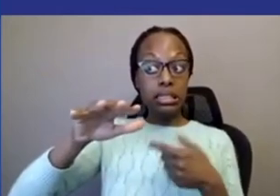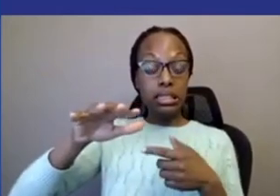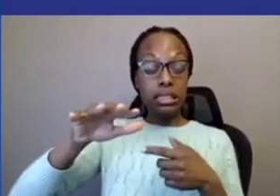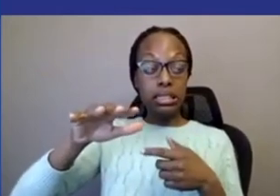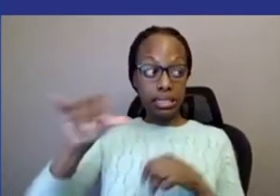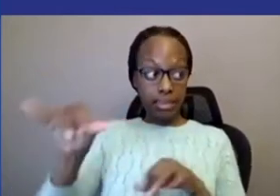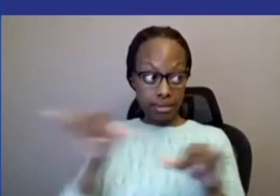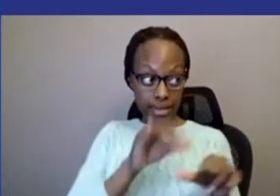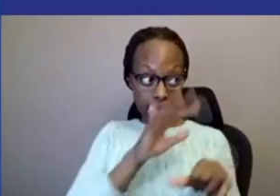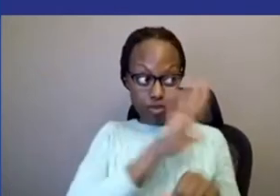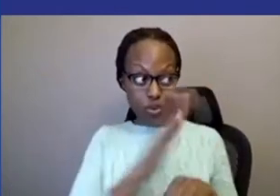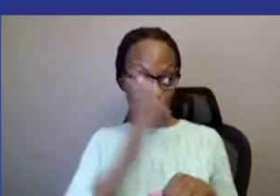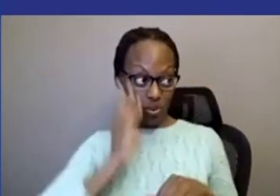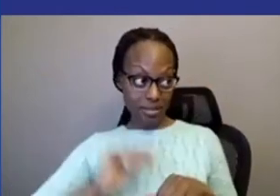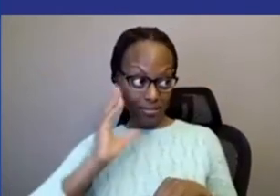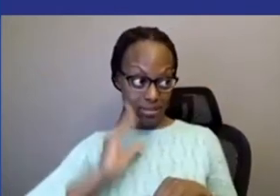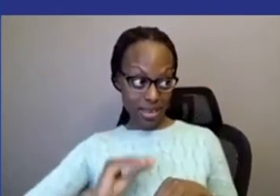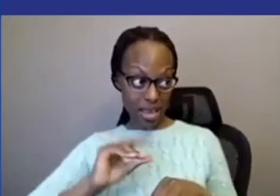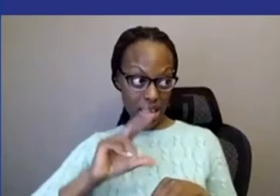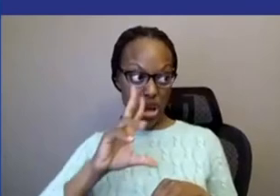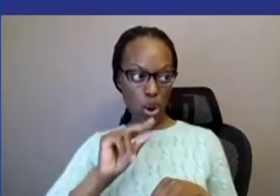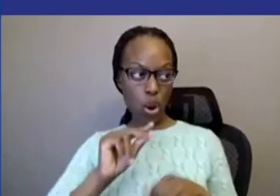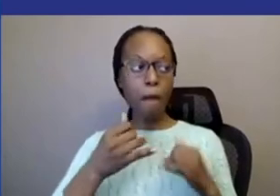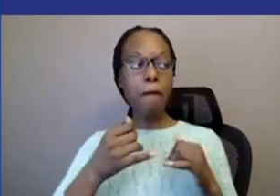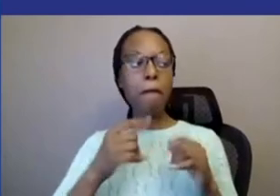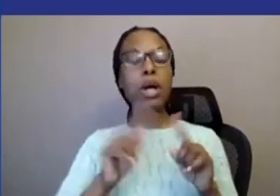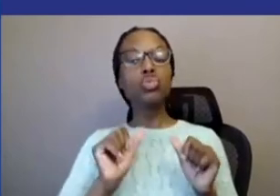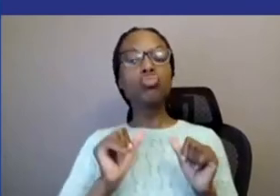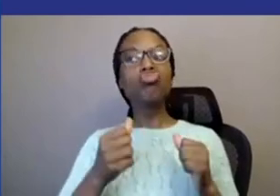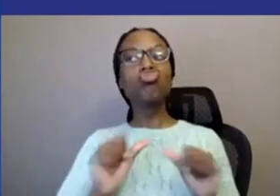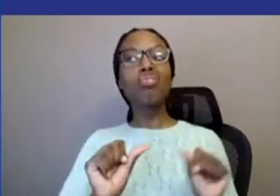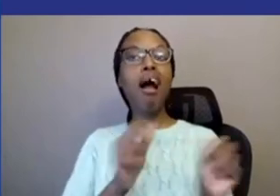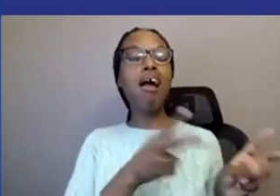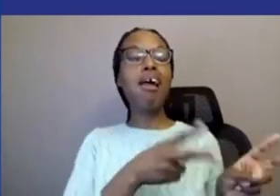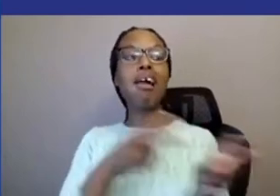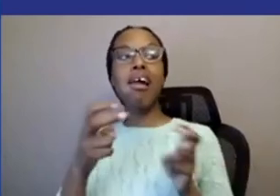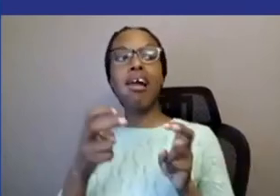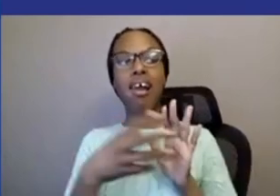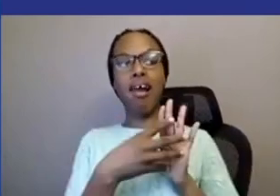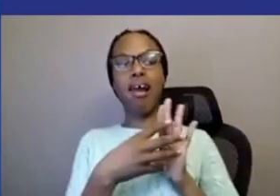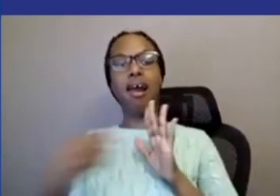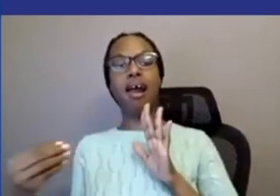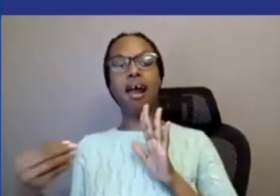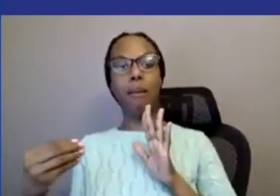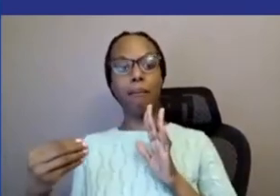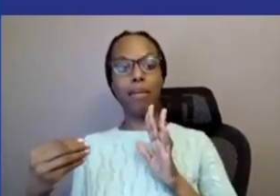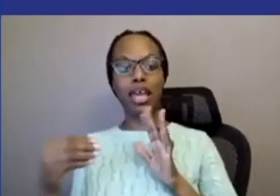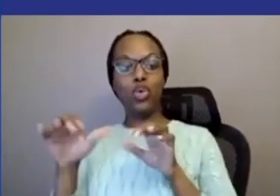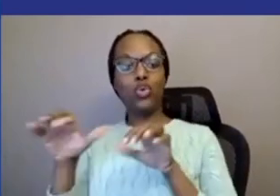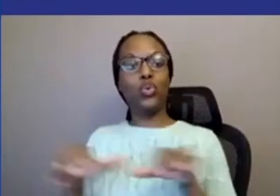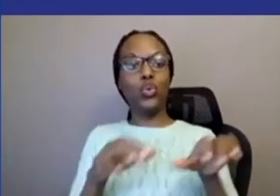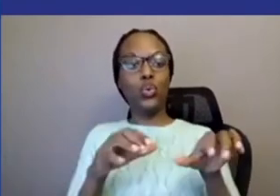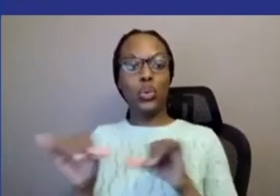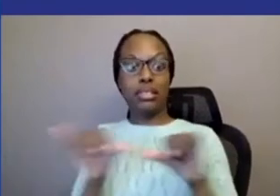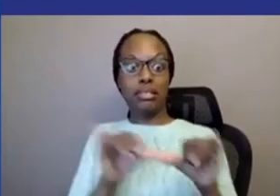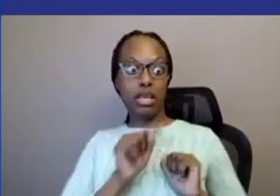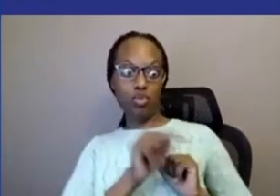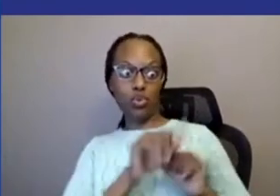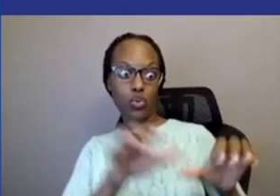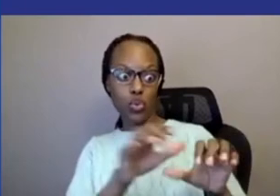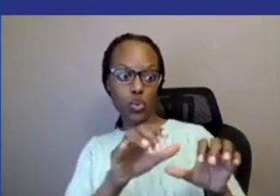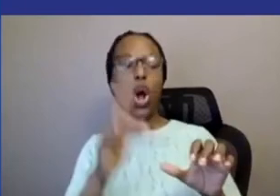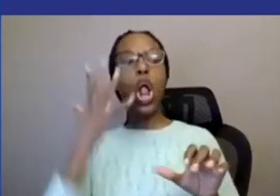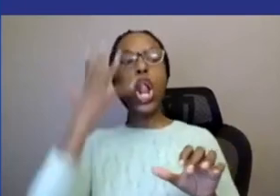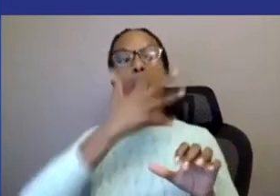So, but they're trying to replicate and do the same things that you do so that it appears the same